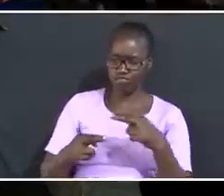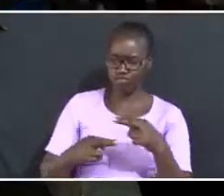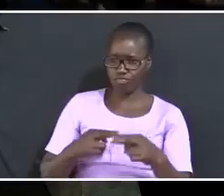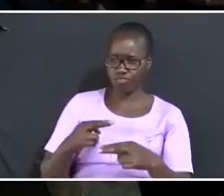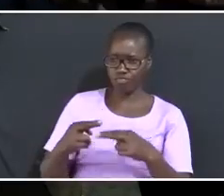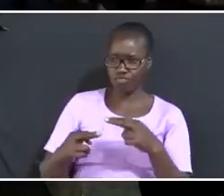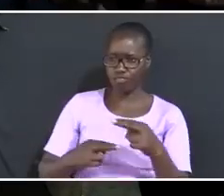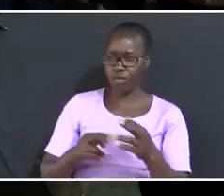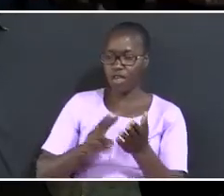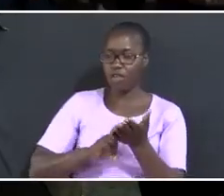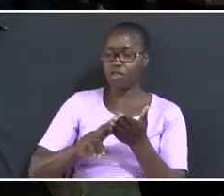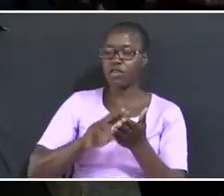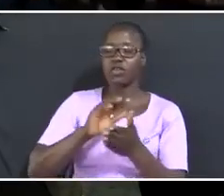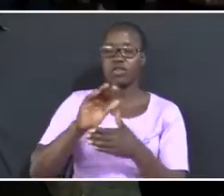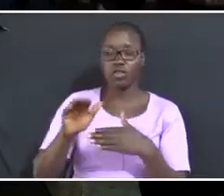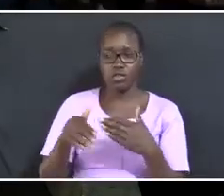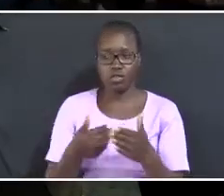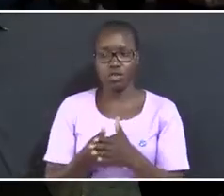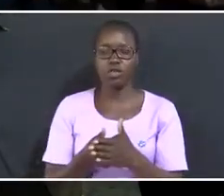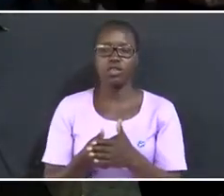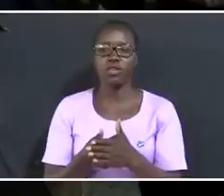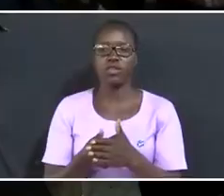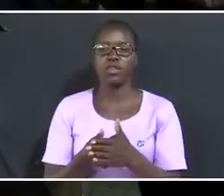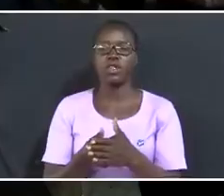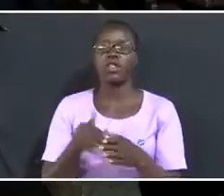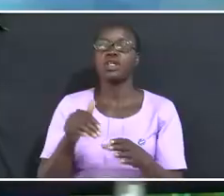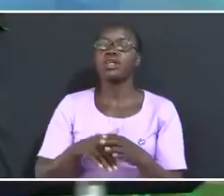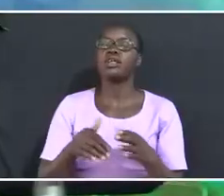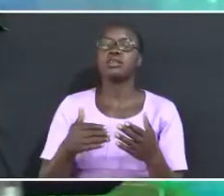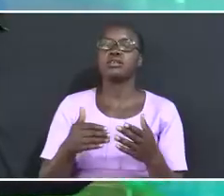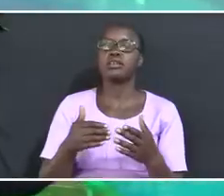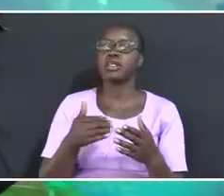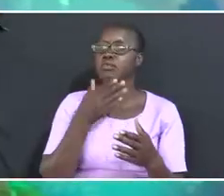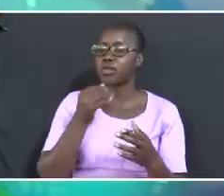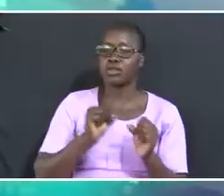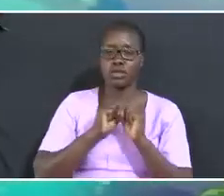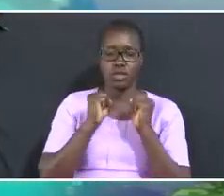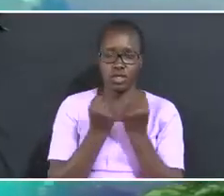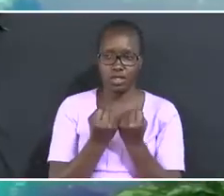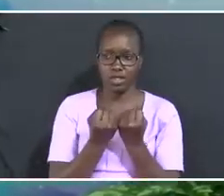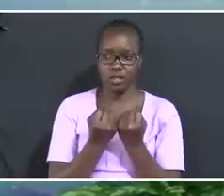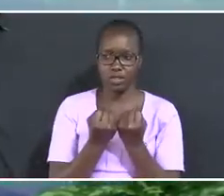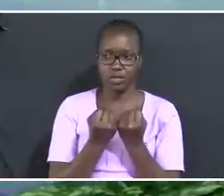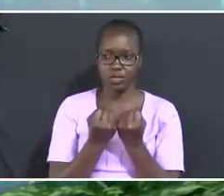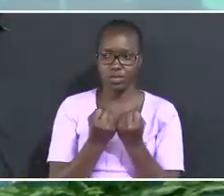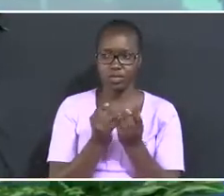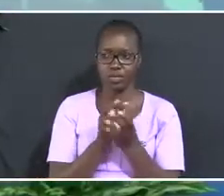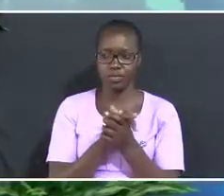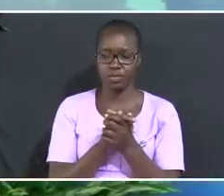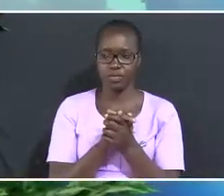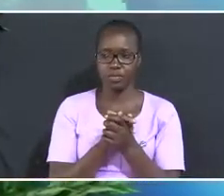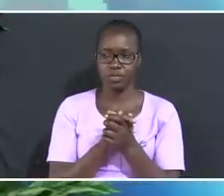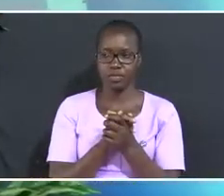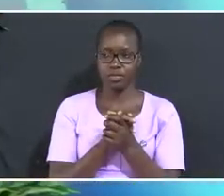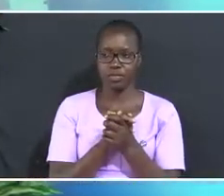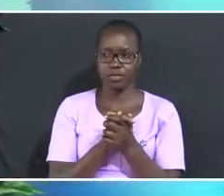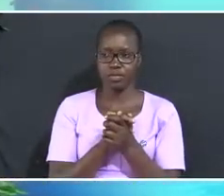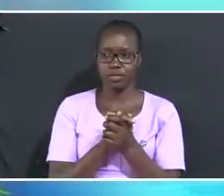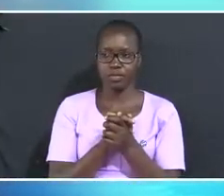verses of all in the human society. Now, he said, you are in a big problem.